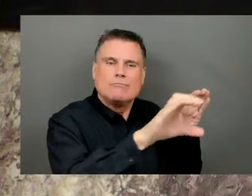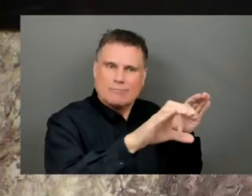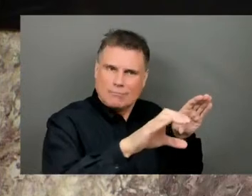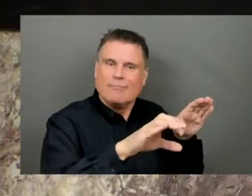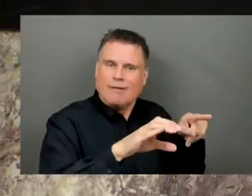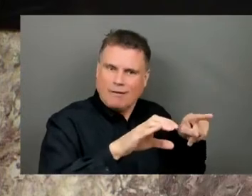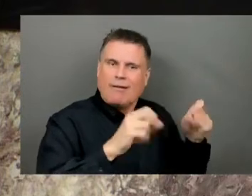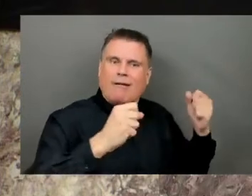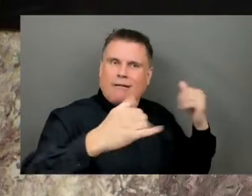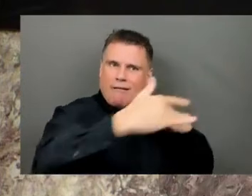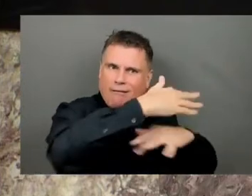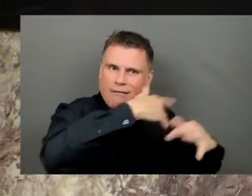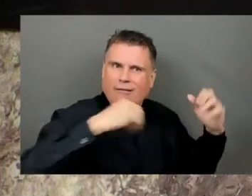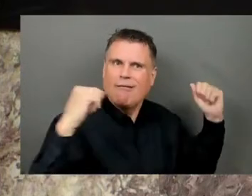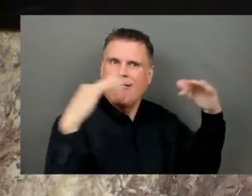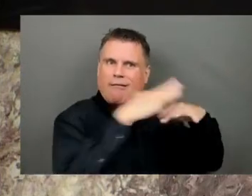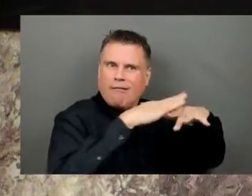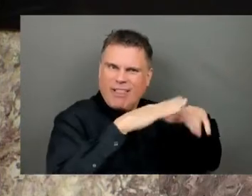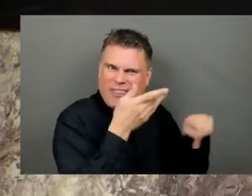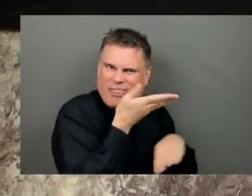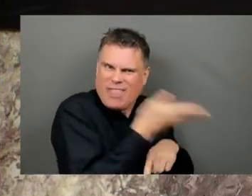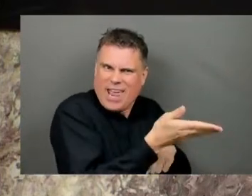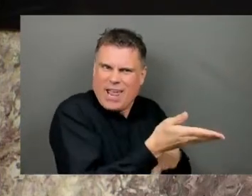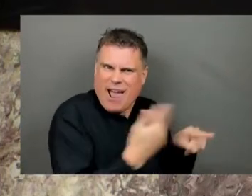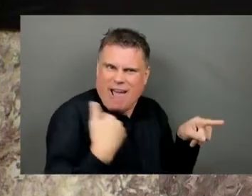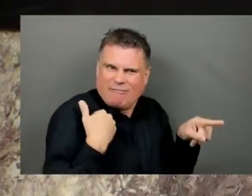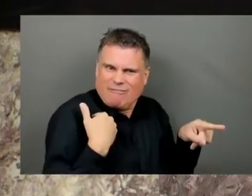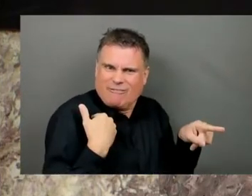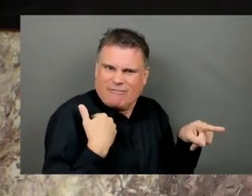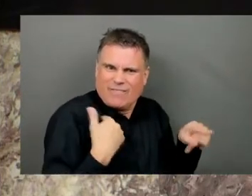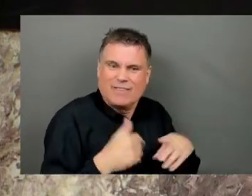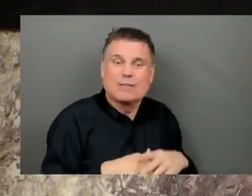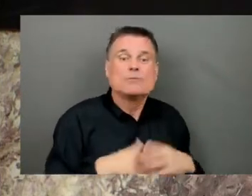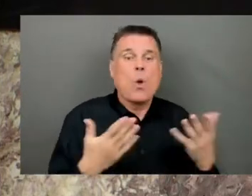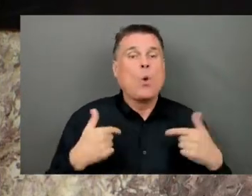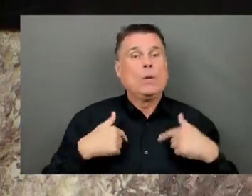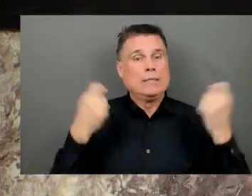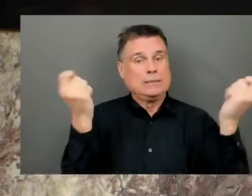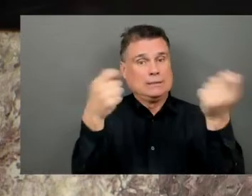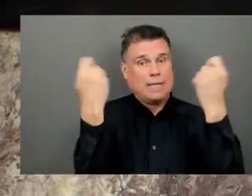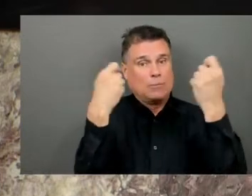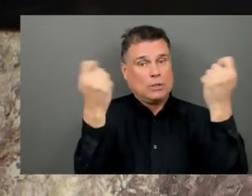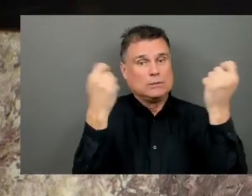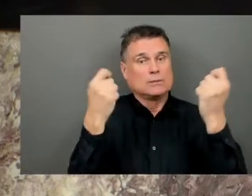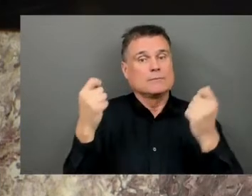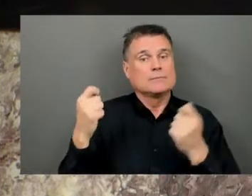over British Columbia, Surrey, Vancouver, here in Victoria. I encourage you all to go out and visit. Thank you.